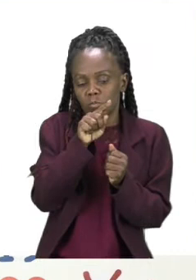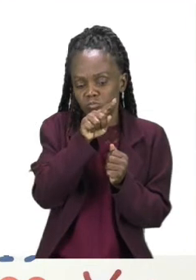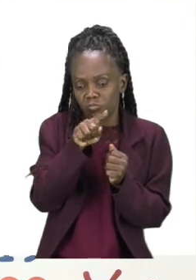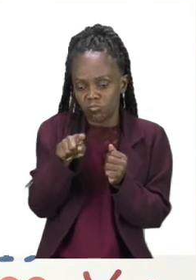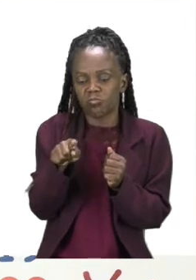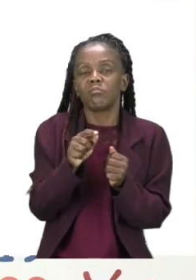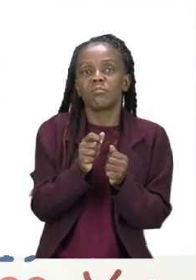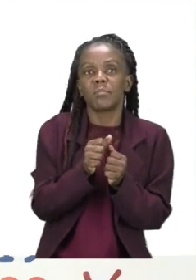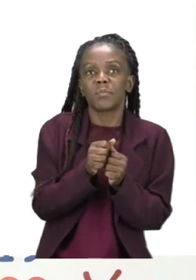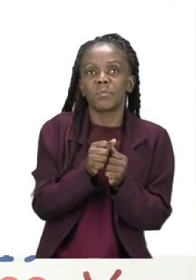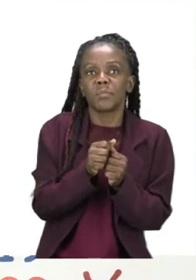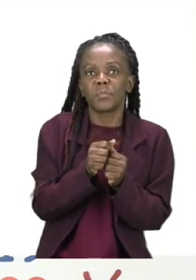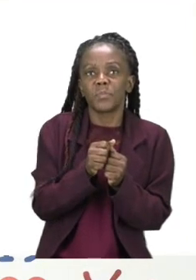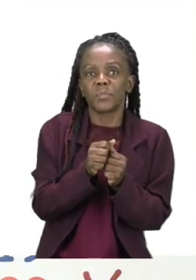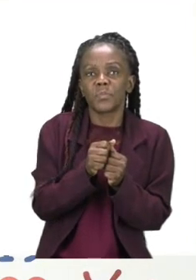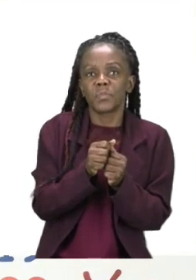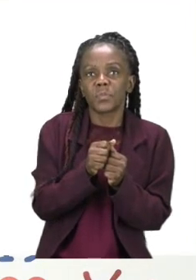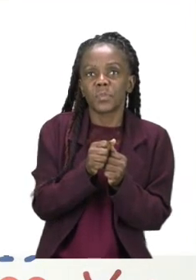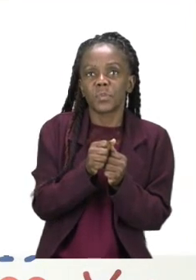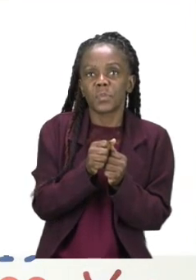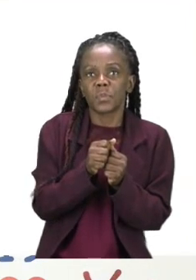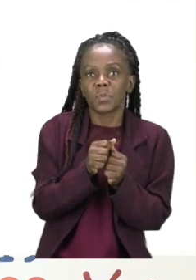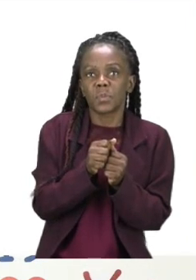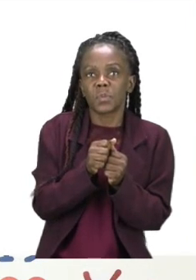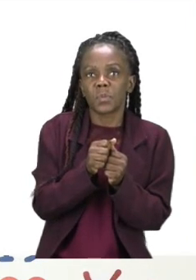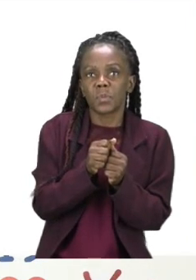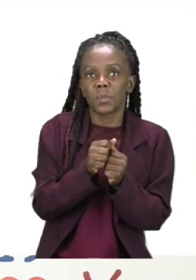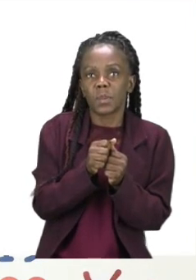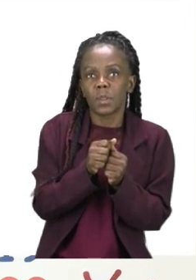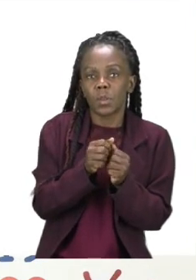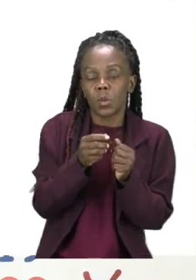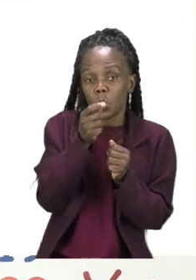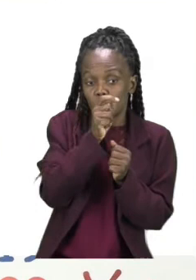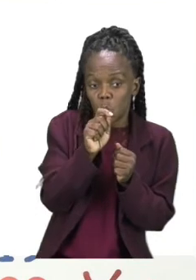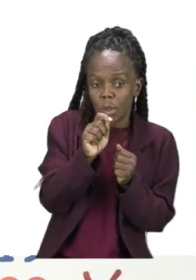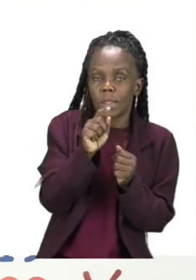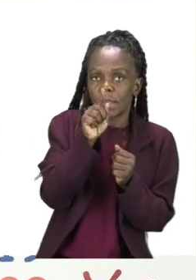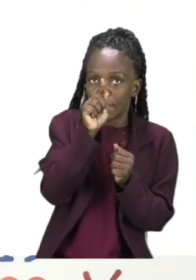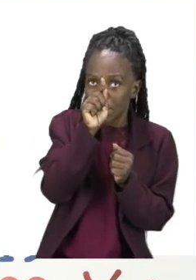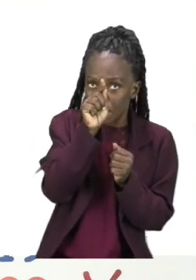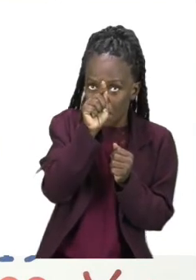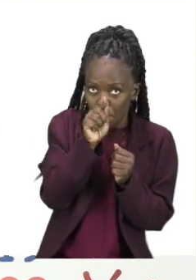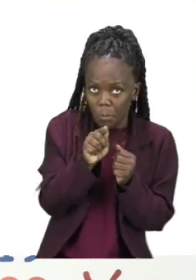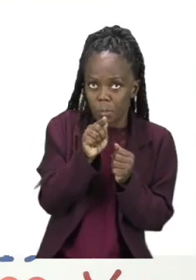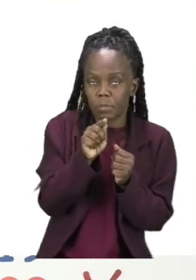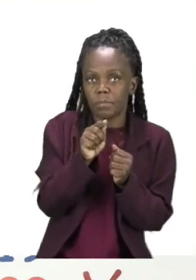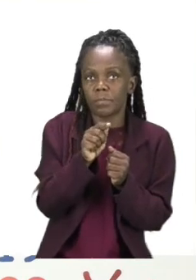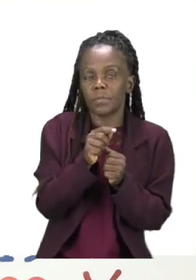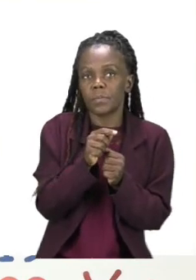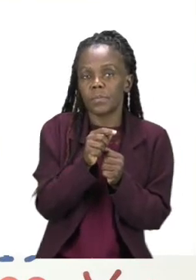number 1 here, and we're going to write the number 1 in the flower.